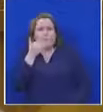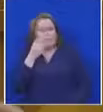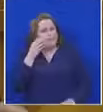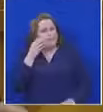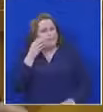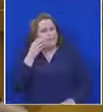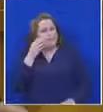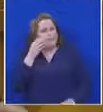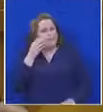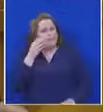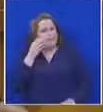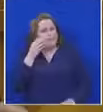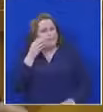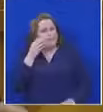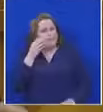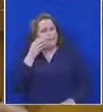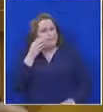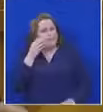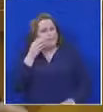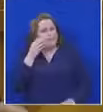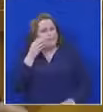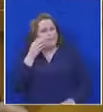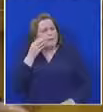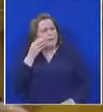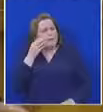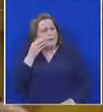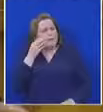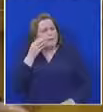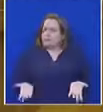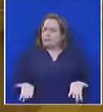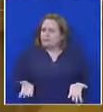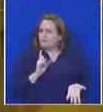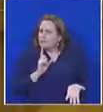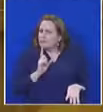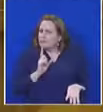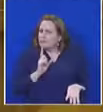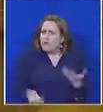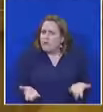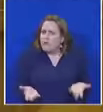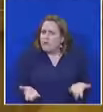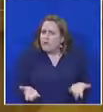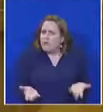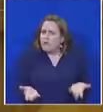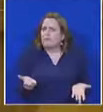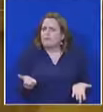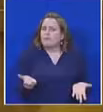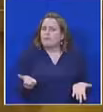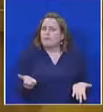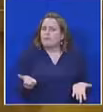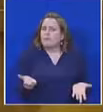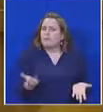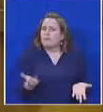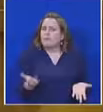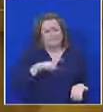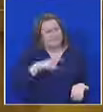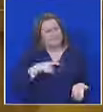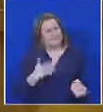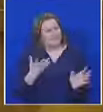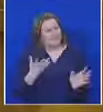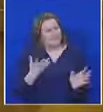on a specific democratic parliament? What is wrong with doing that? Let's be sensible and